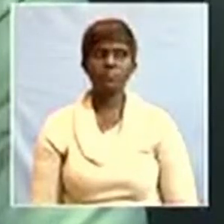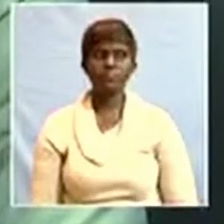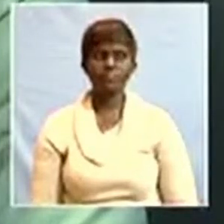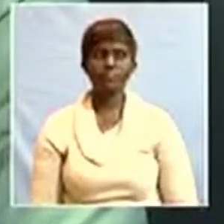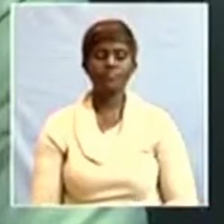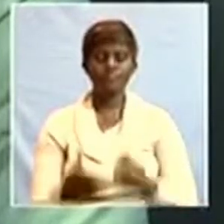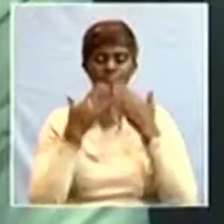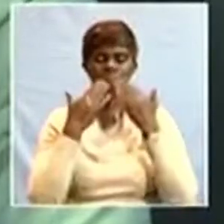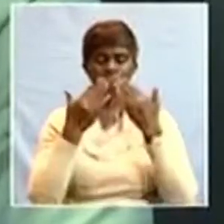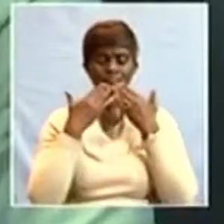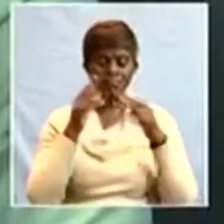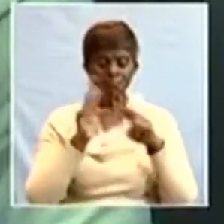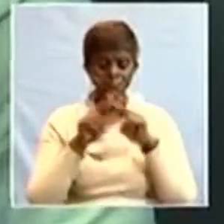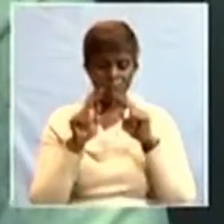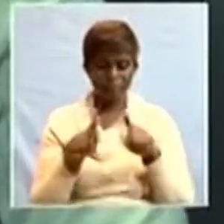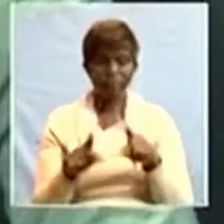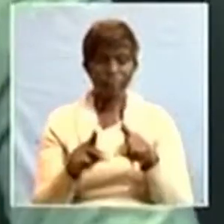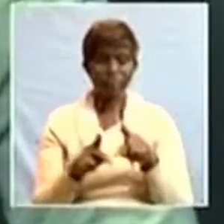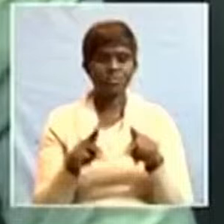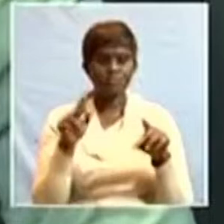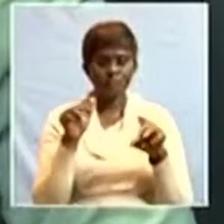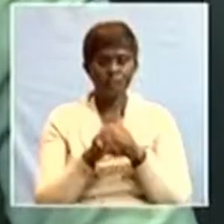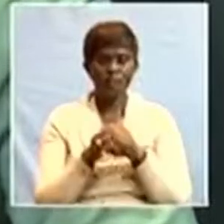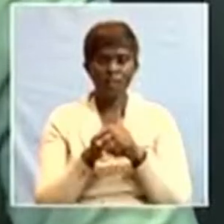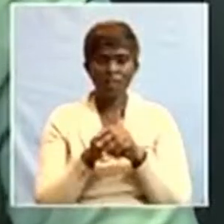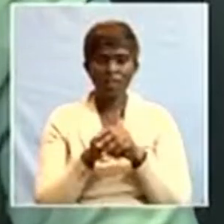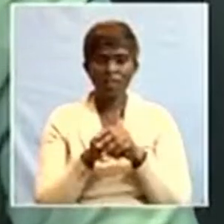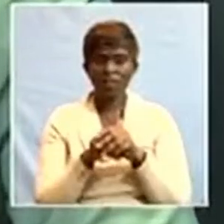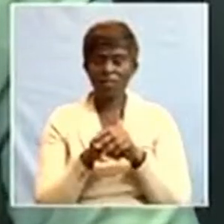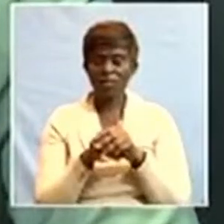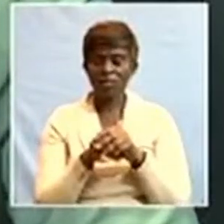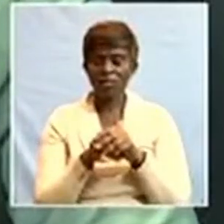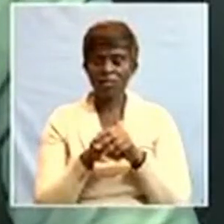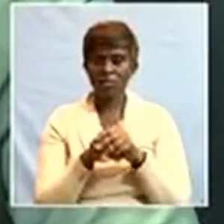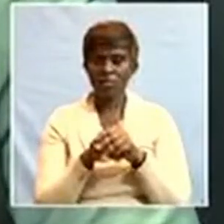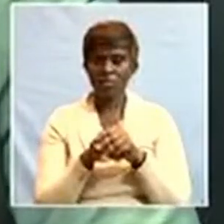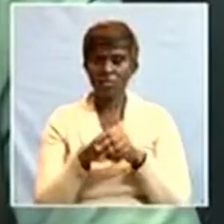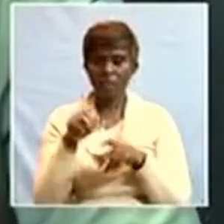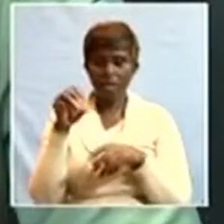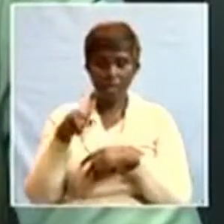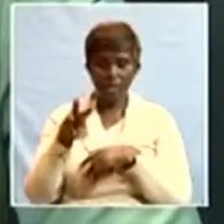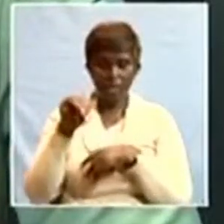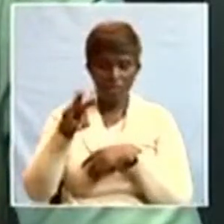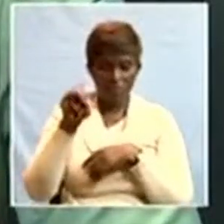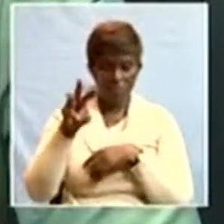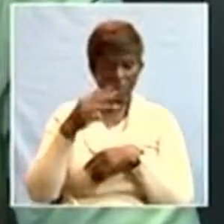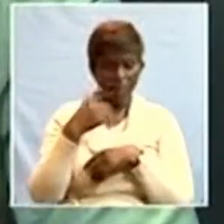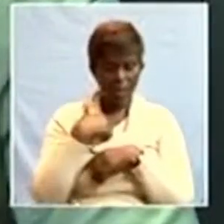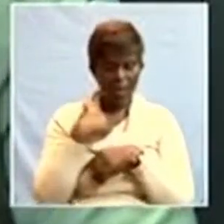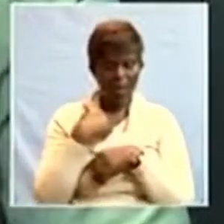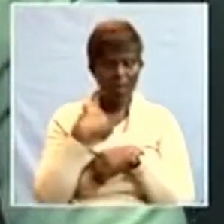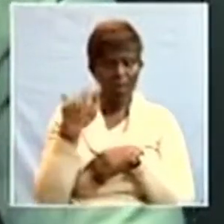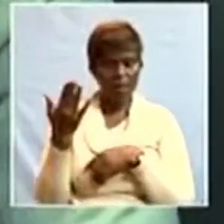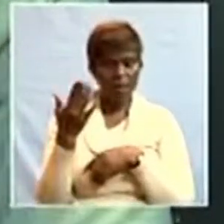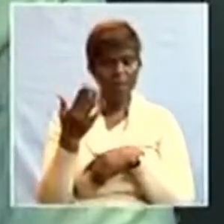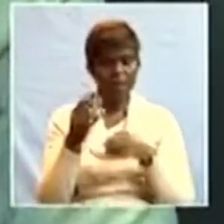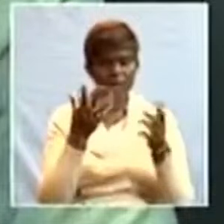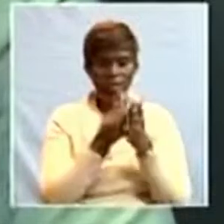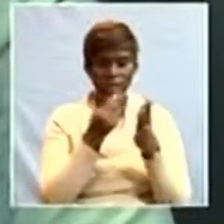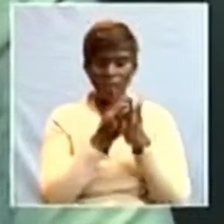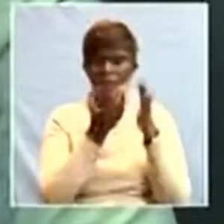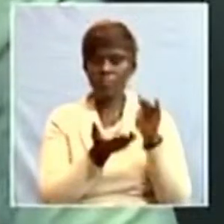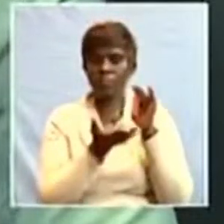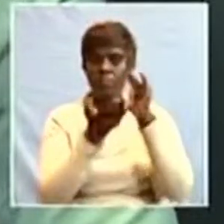Thank you, Chair. In Munulunga, there was funds that were